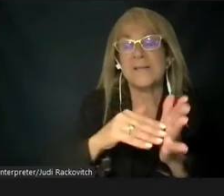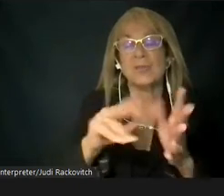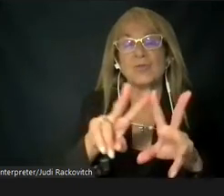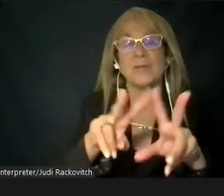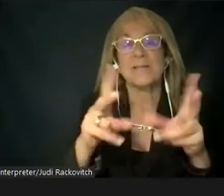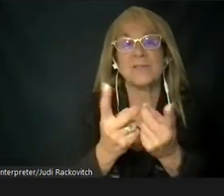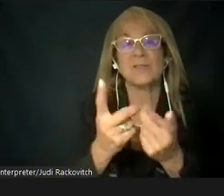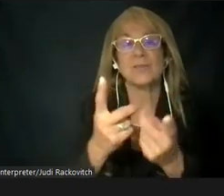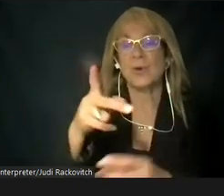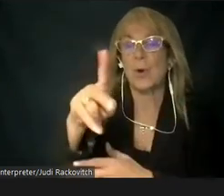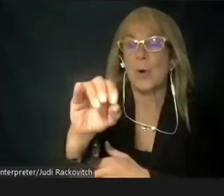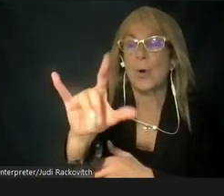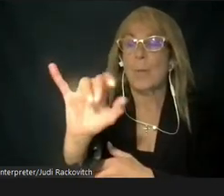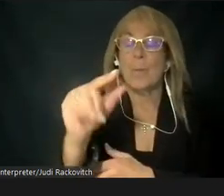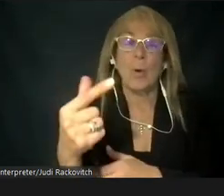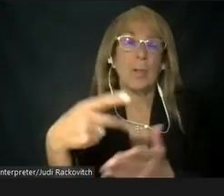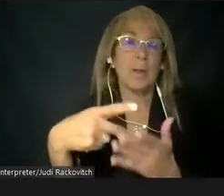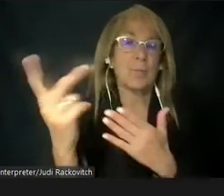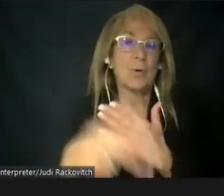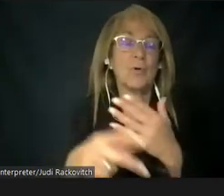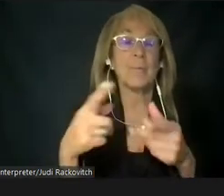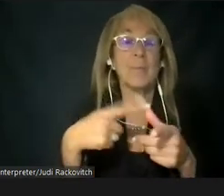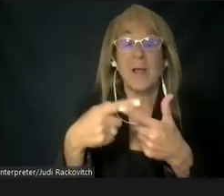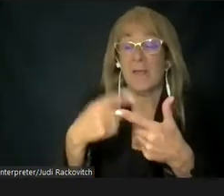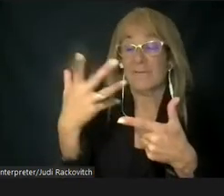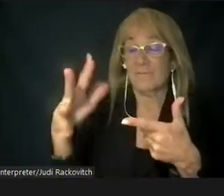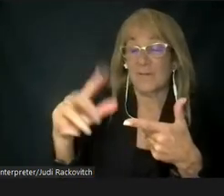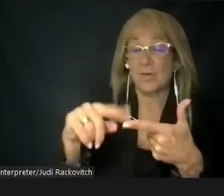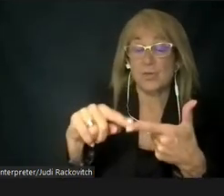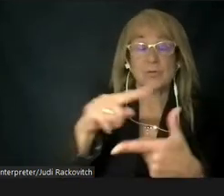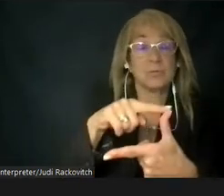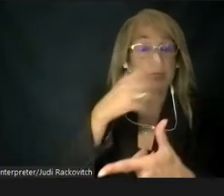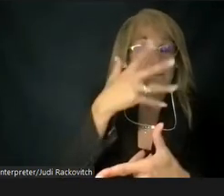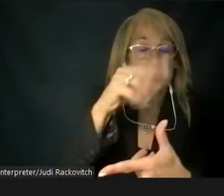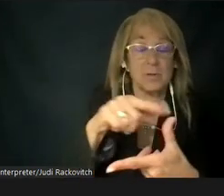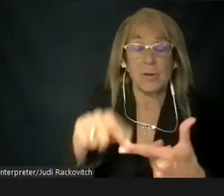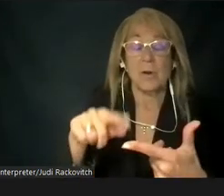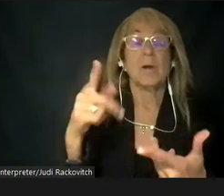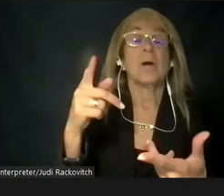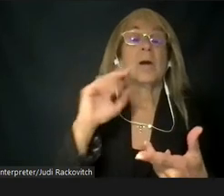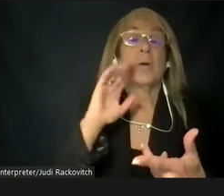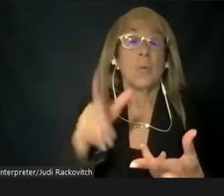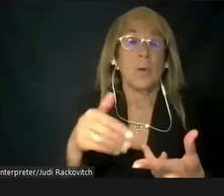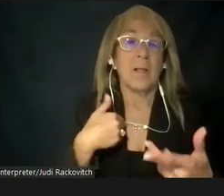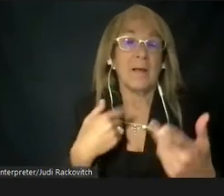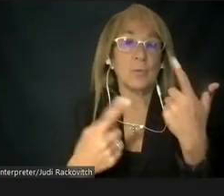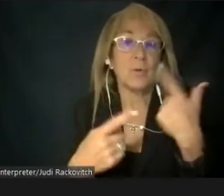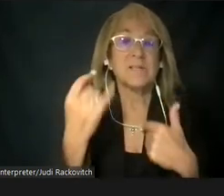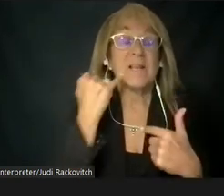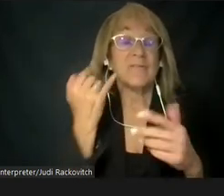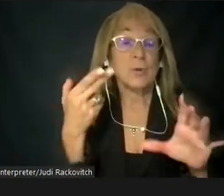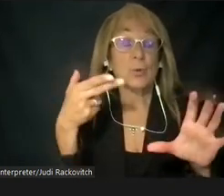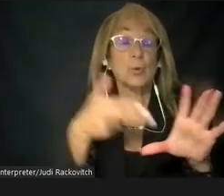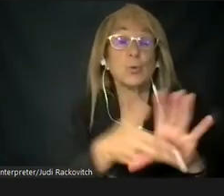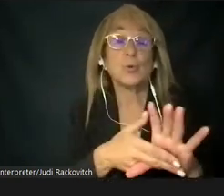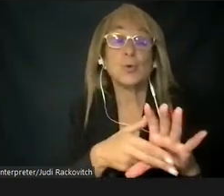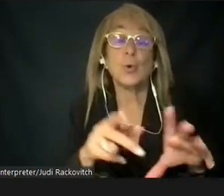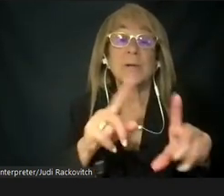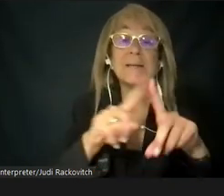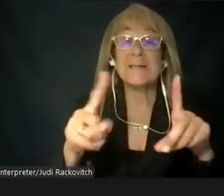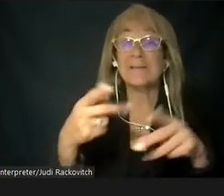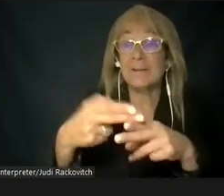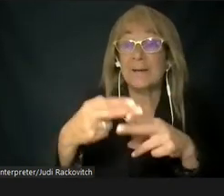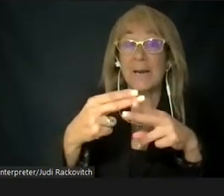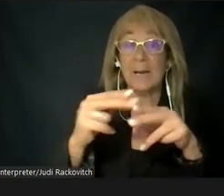public comments. If you've joined the zoom under a name that is different from the one you used when you signed up to speak